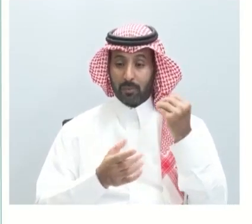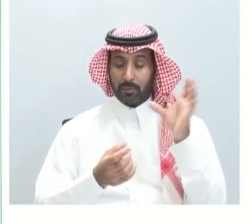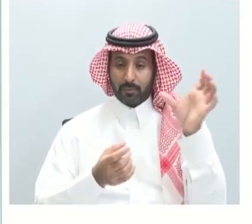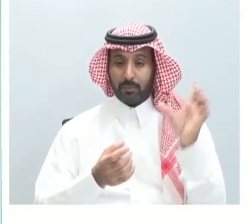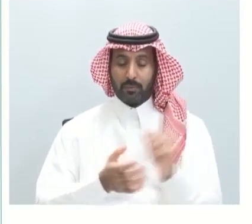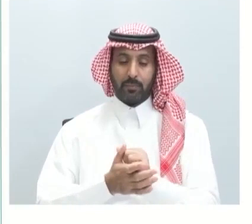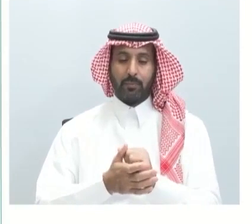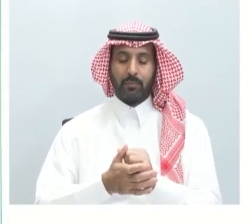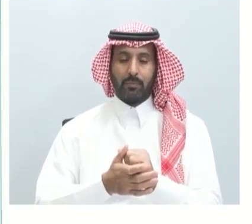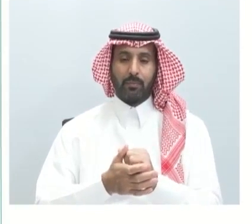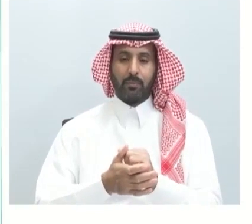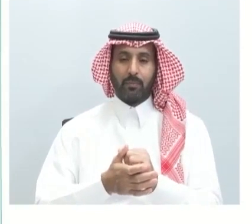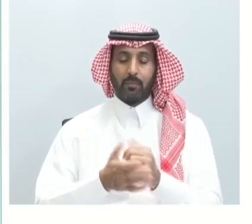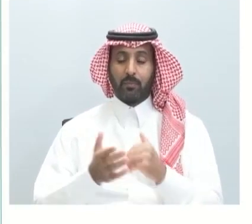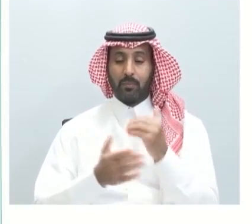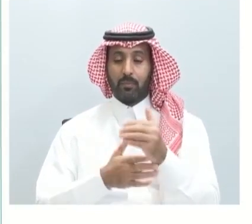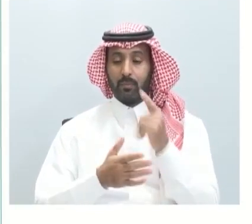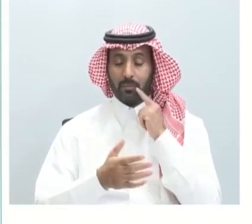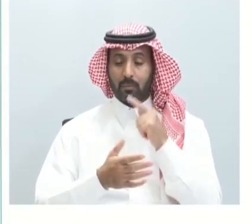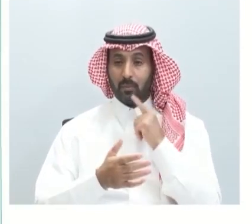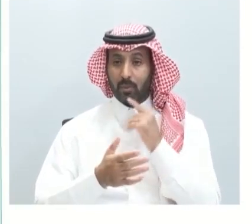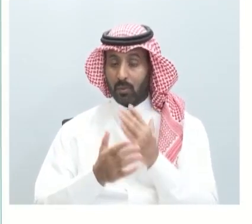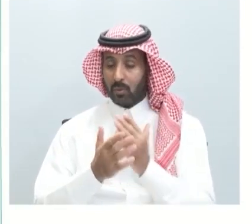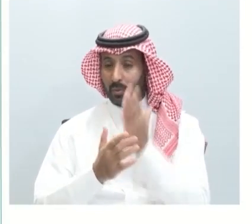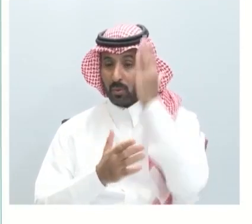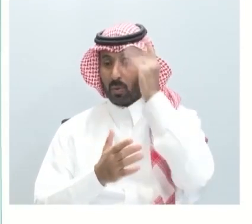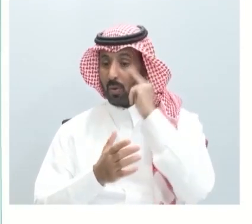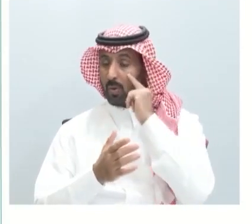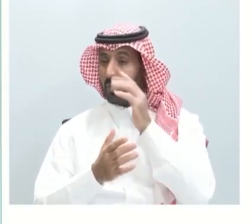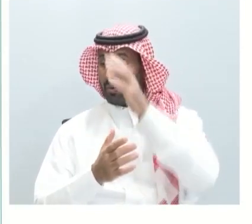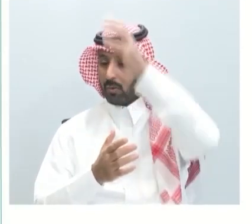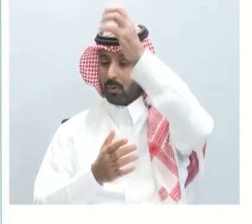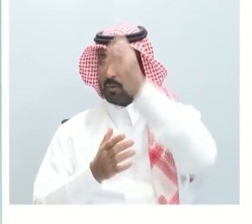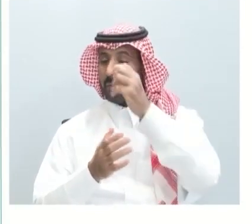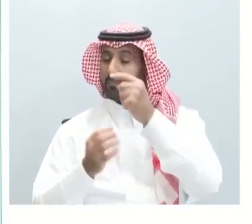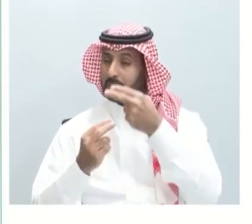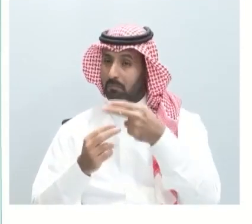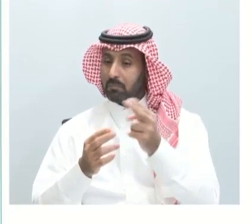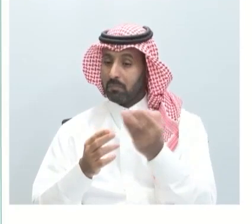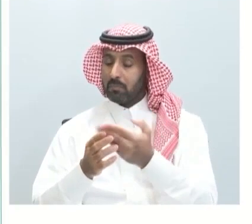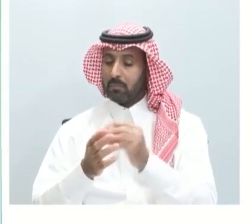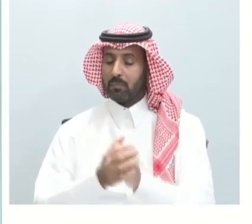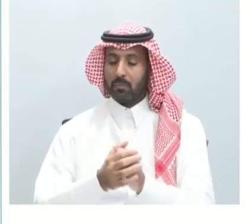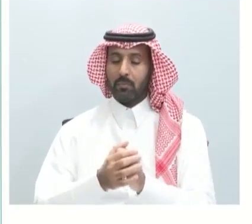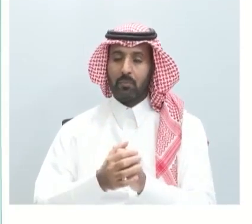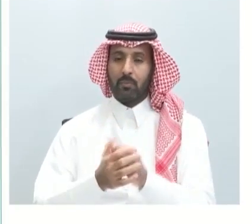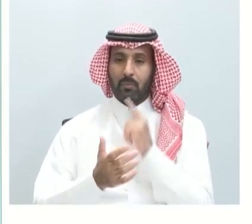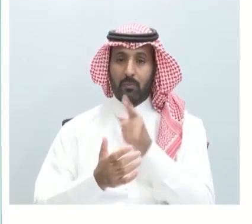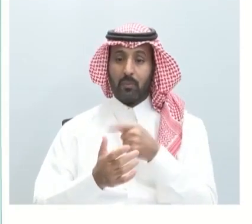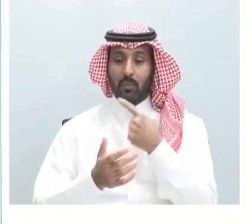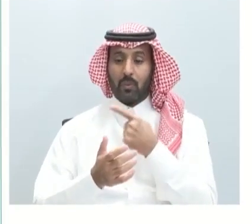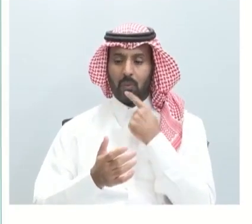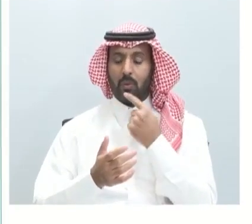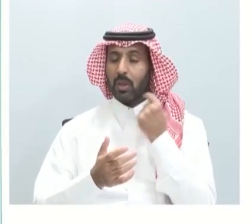She's tall enough. She is tall enough. Enough, it means the correct amount of something. You're talking loudly